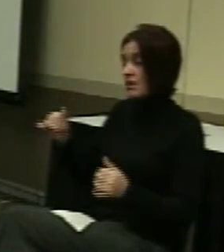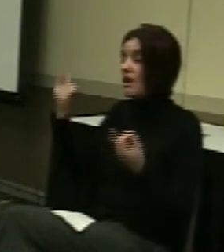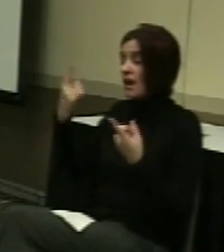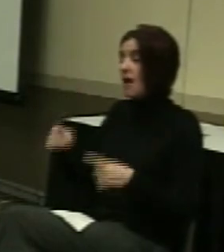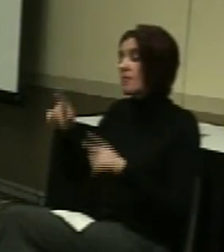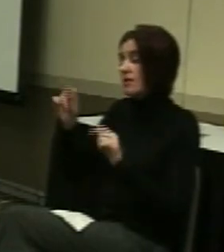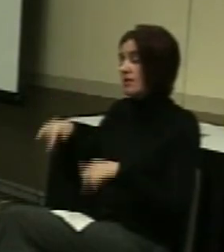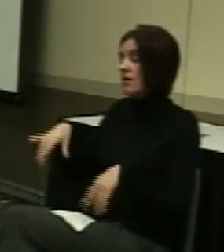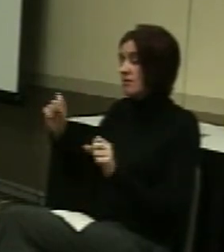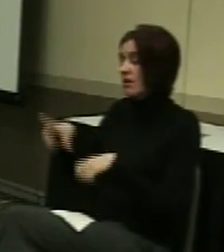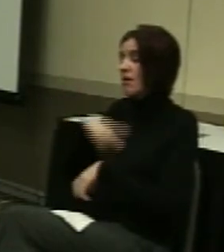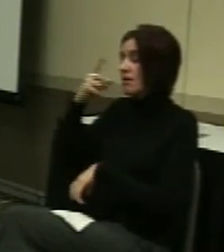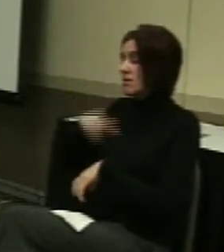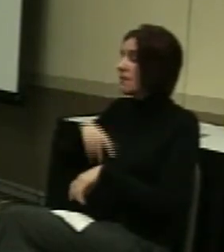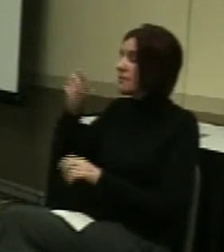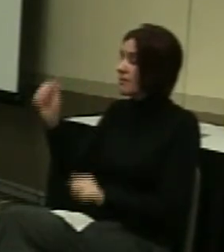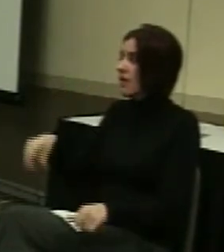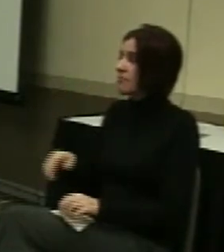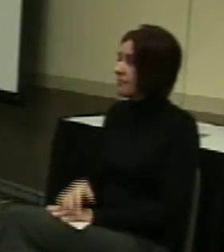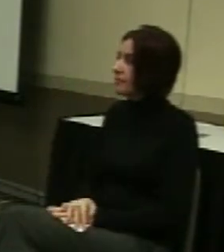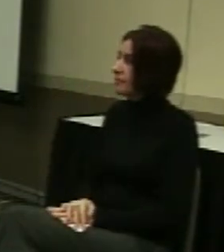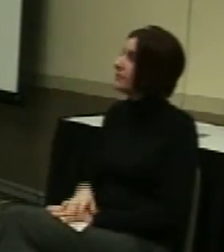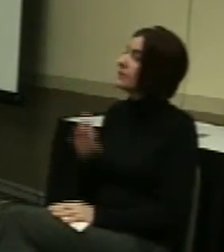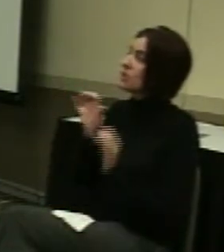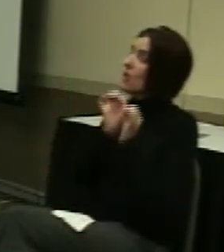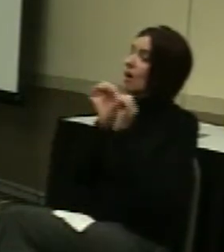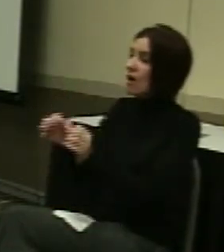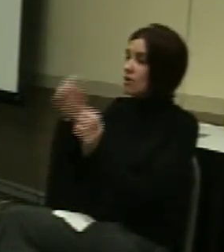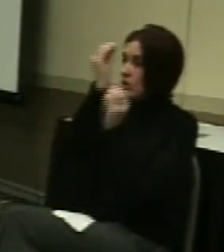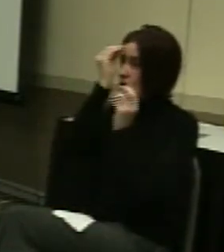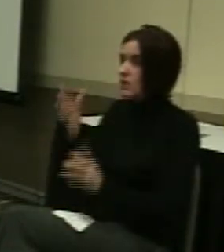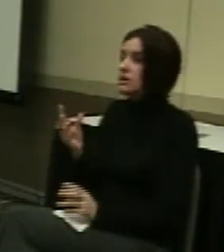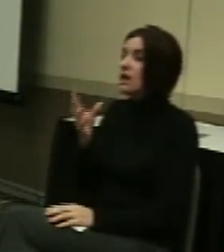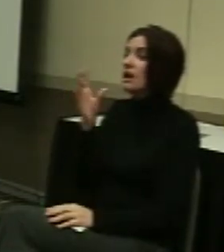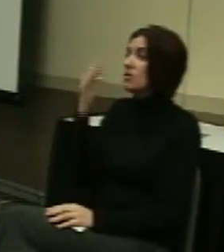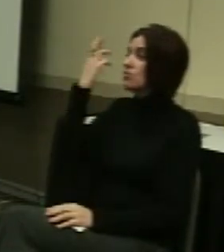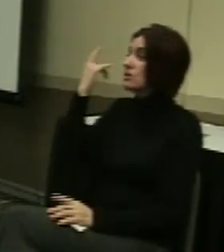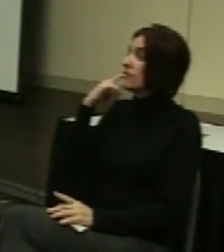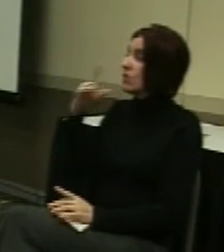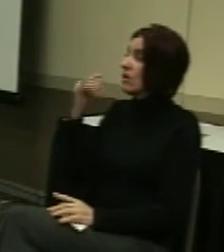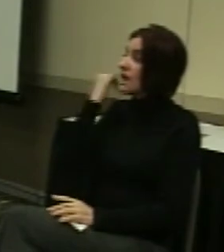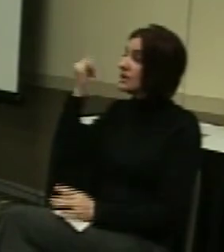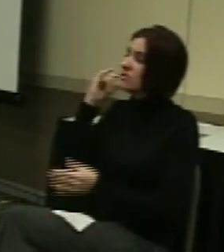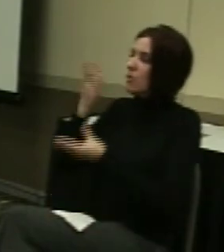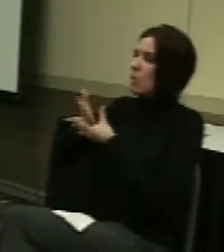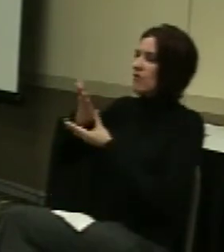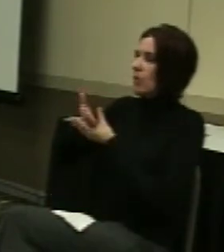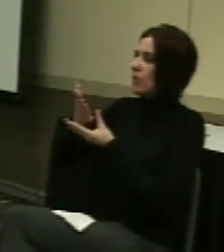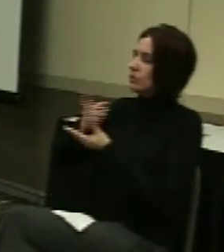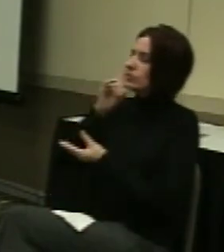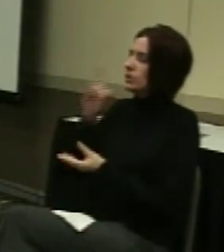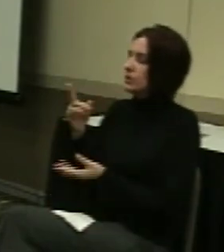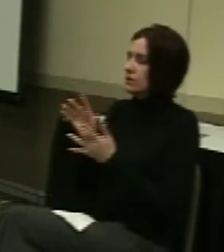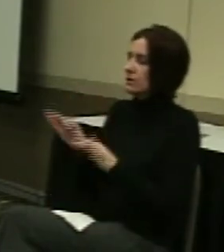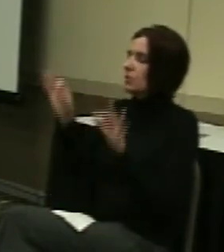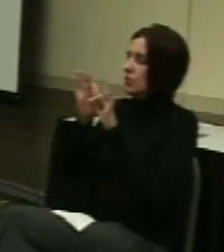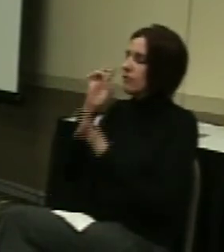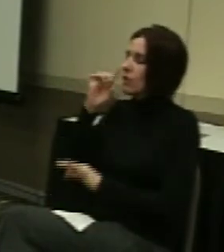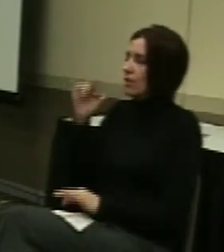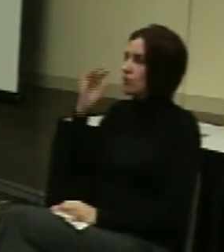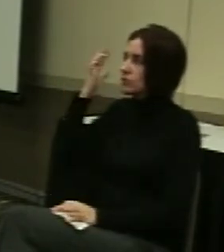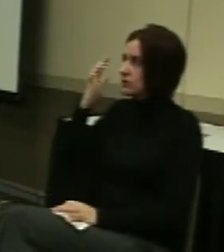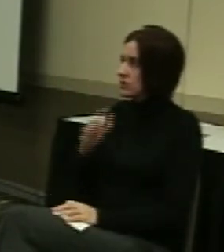So ongoing data, and therefore the notion of portfolios are so wonderful for that kind of reason, and then